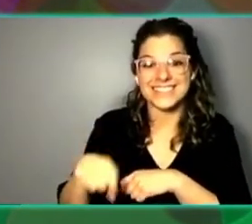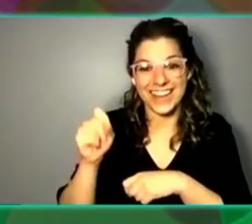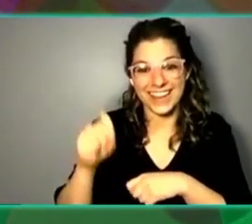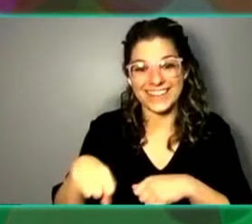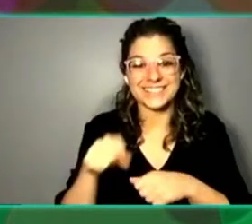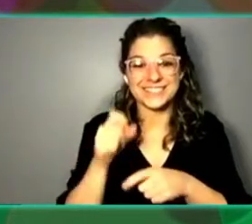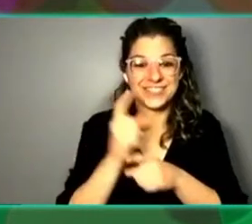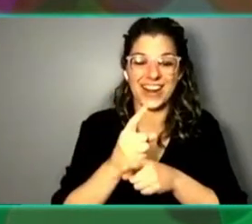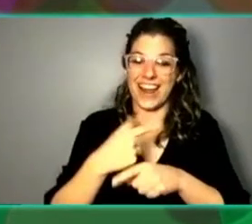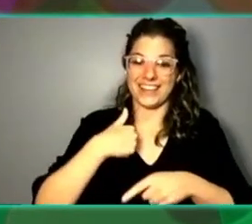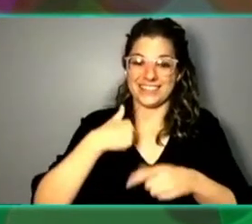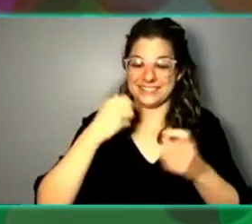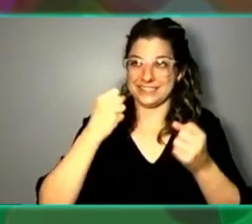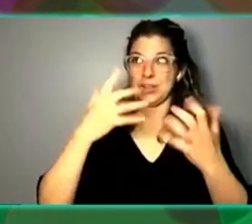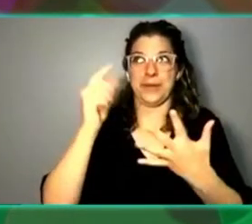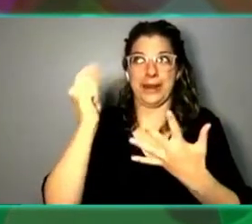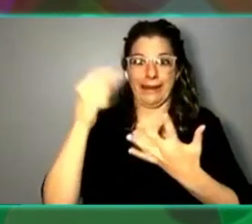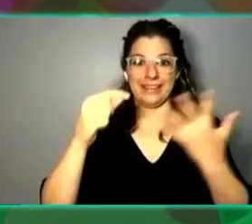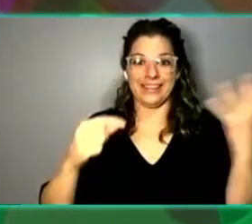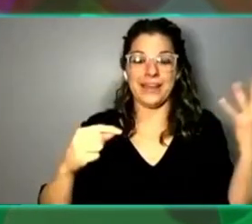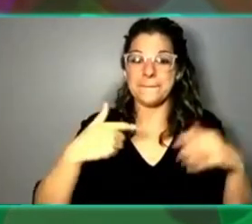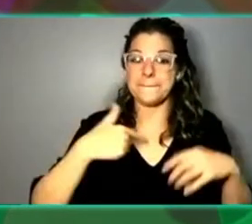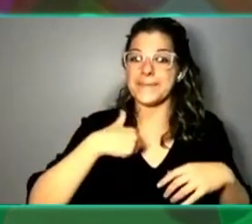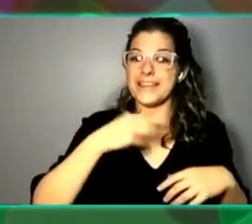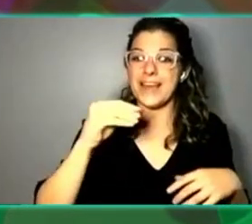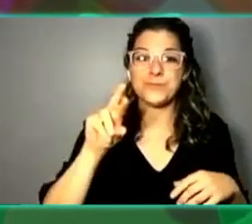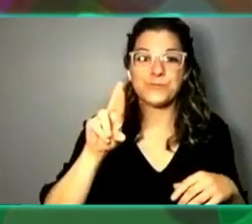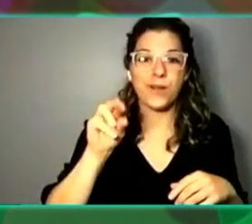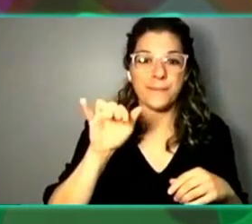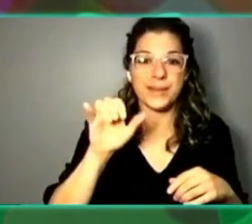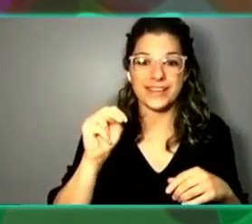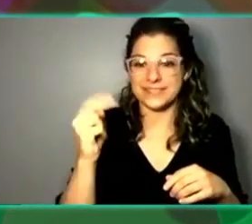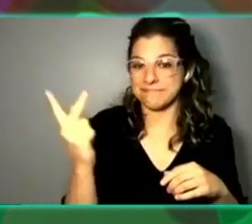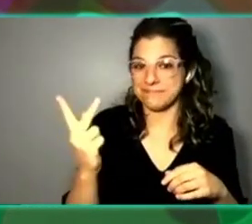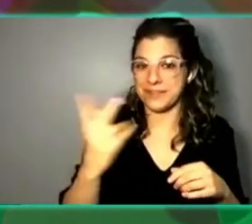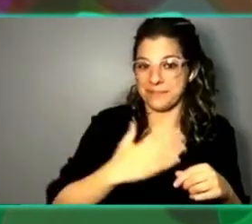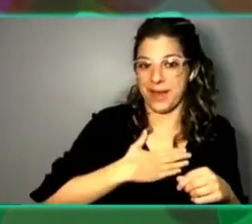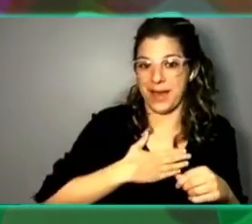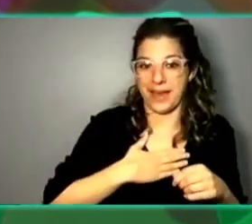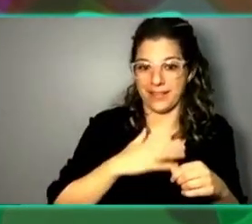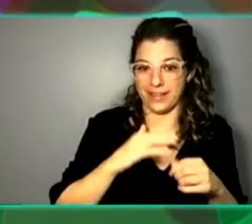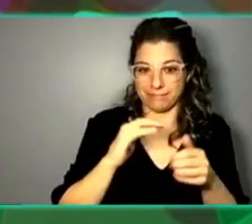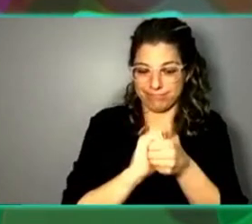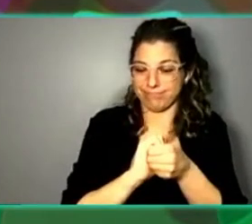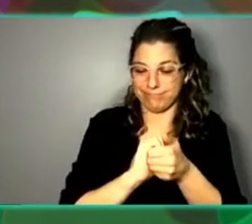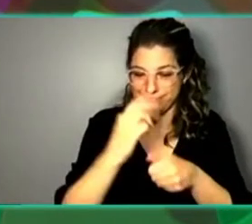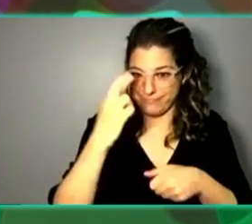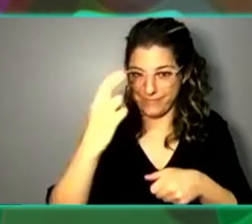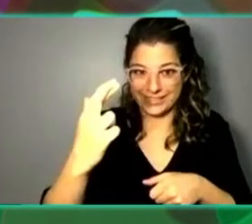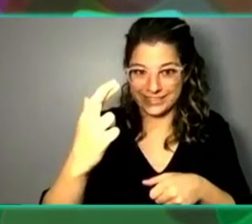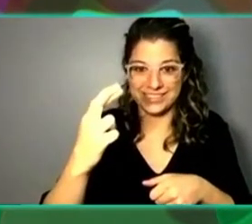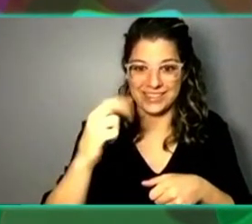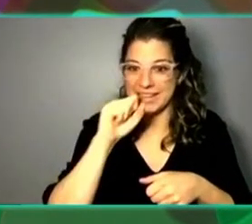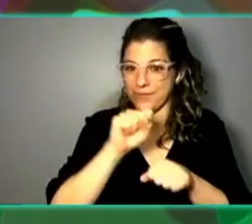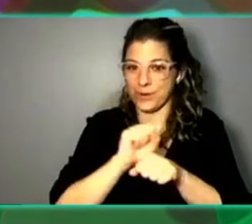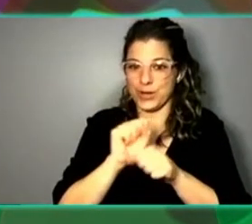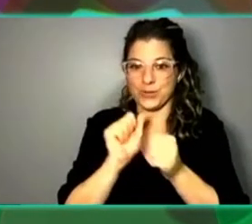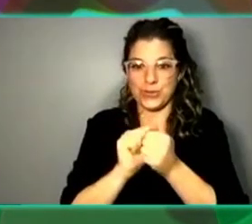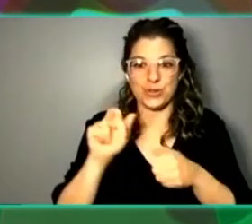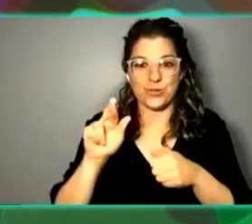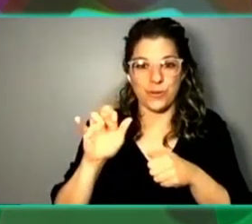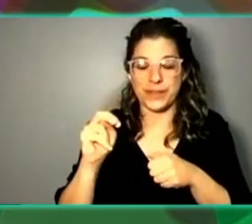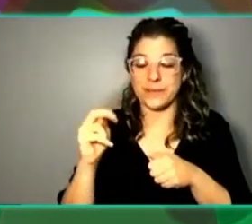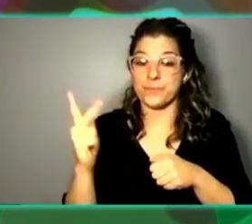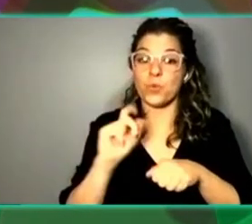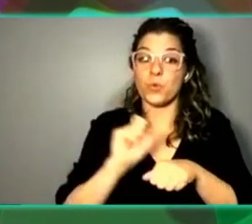Marisole. I have so many things. Me and Robyn, my like bestie of... I love working with Robyn. We worked